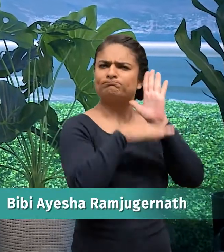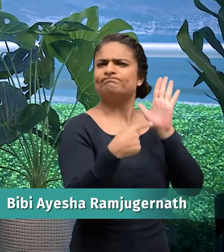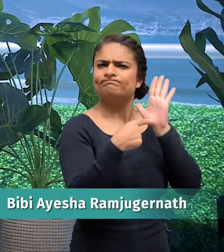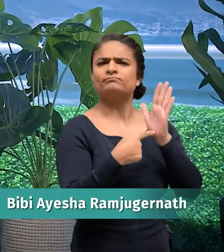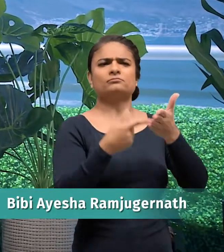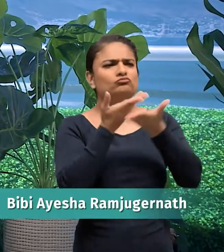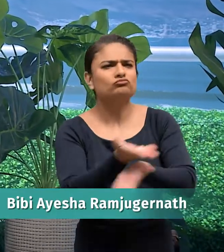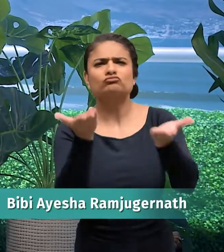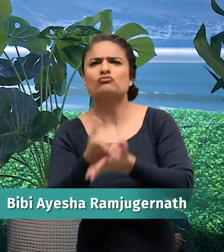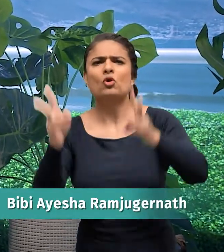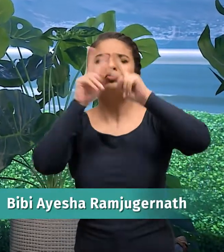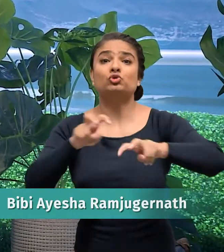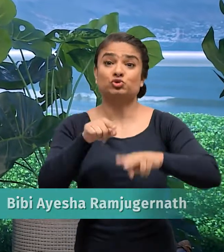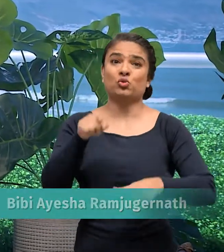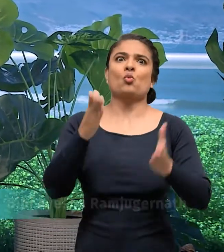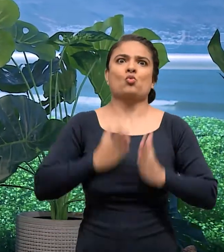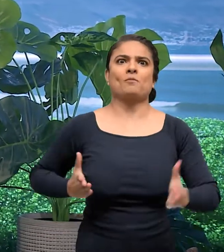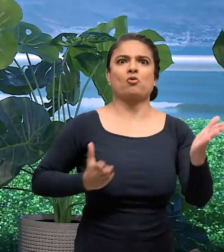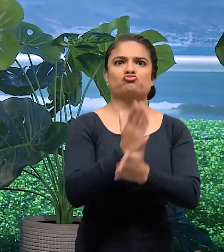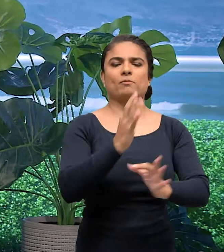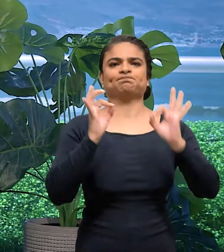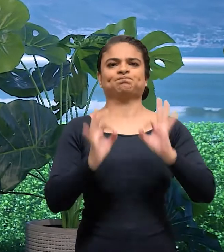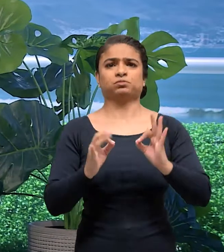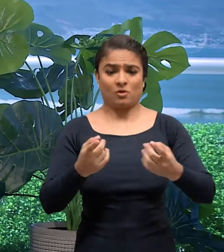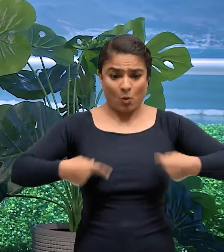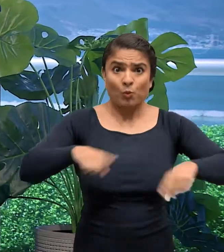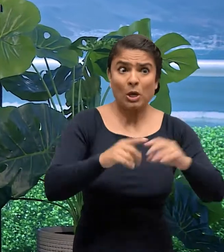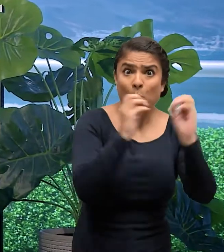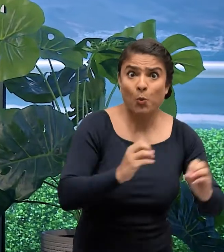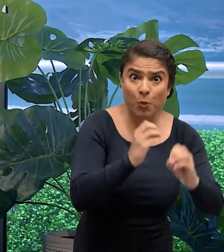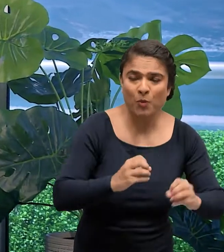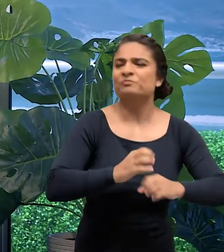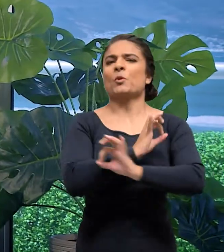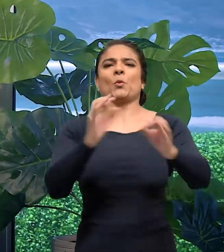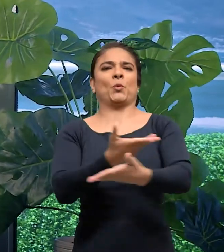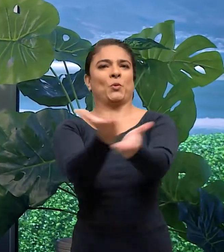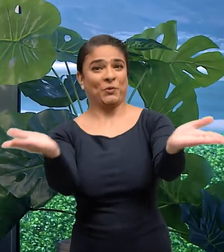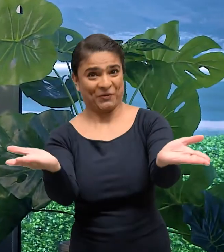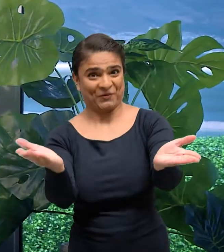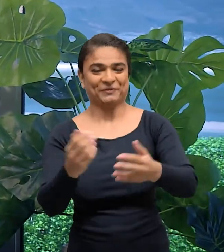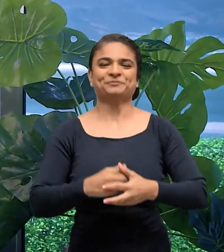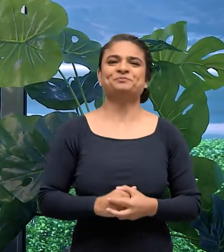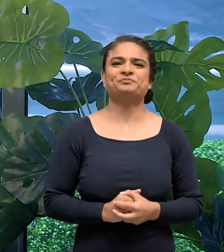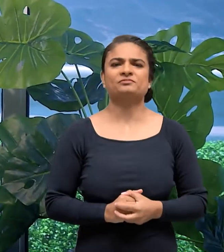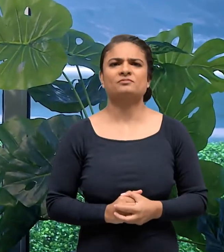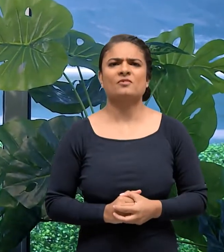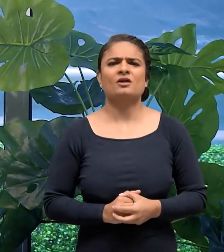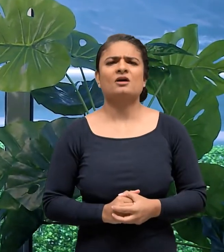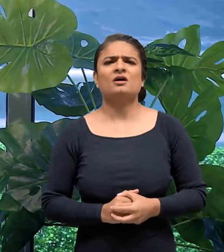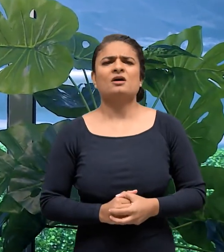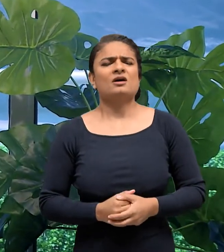our human rights. Today's topic is Nothing About Us Without Us, exploring the world of disability and